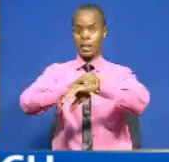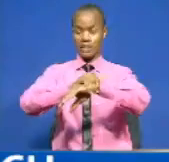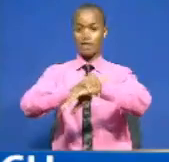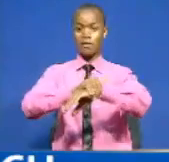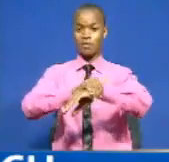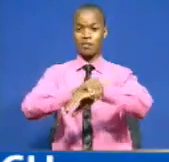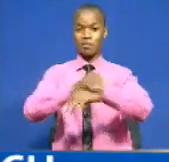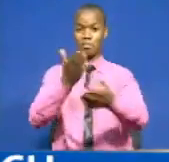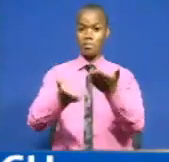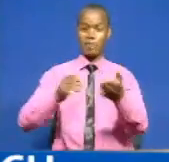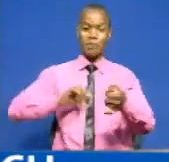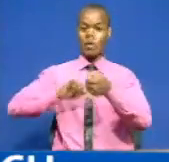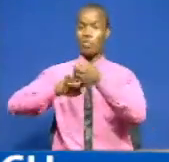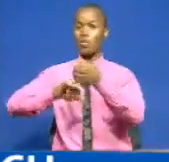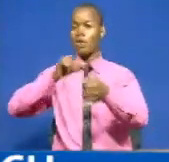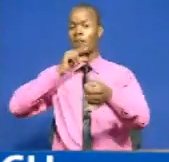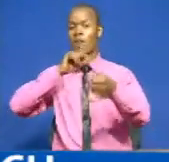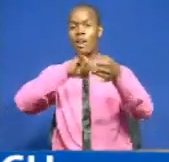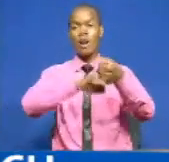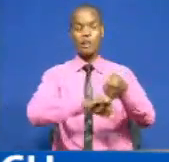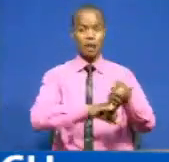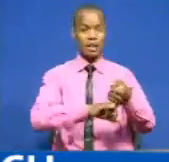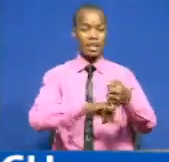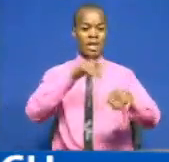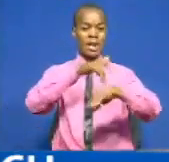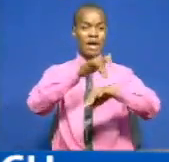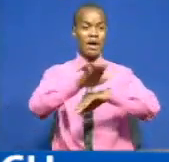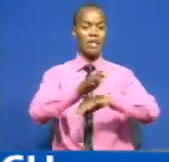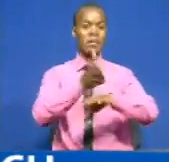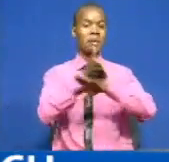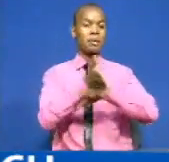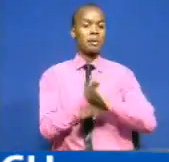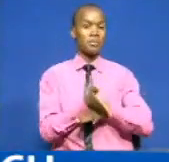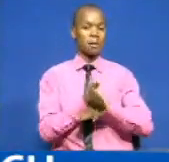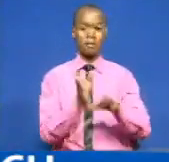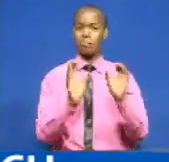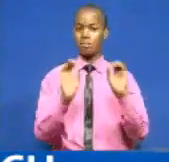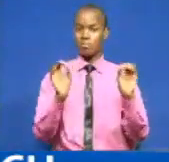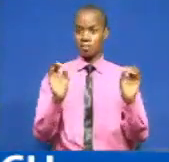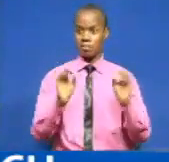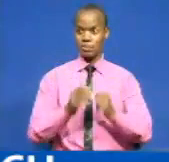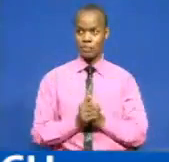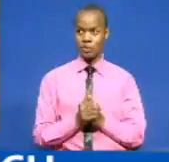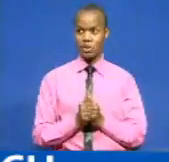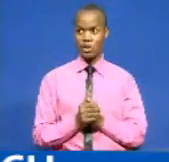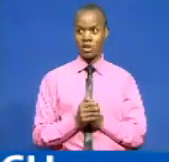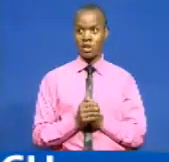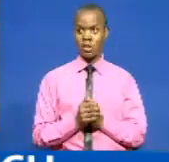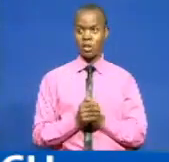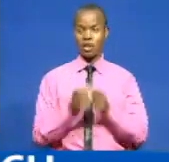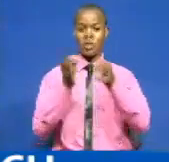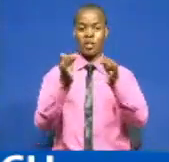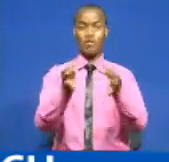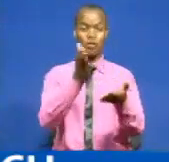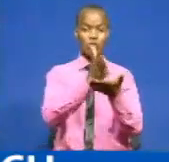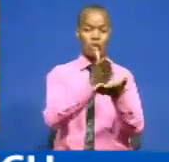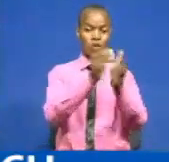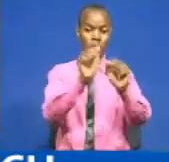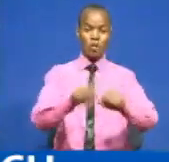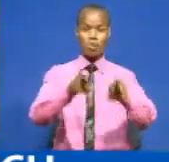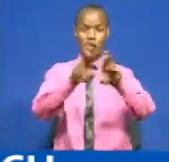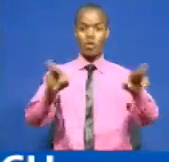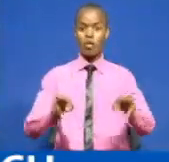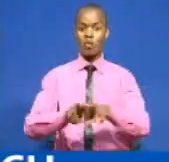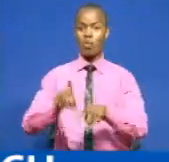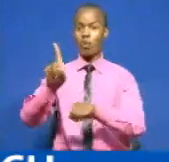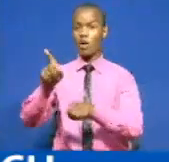wako wa maisha, jameni usikae. Hata kama mtakuwa mna live kwa room moja, mkiwa wawili